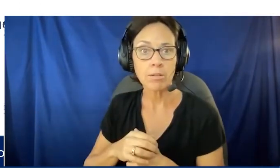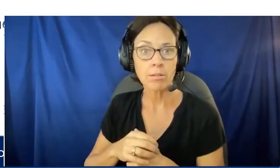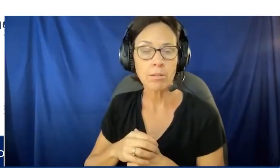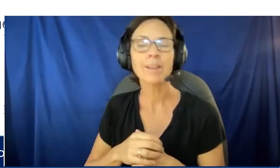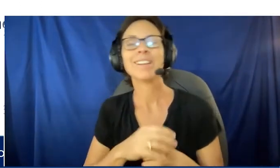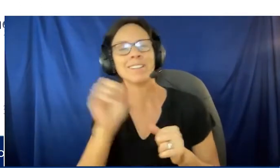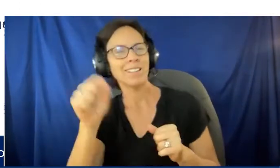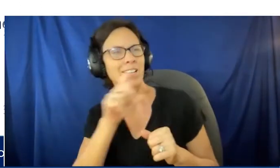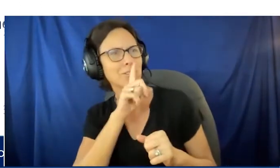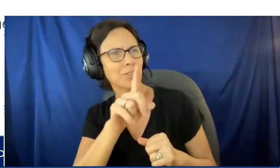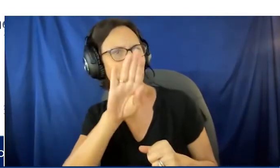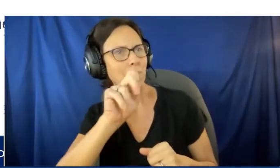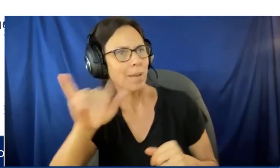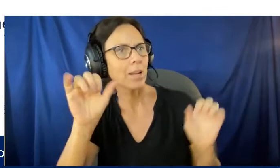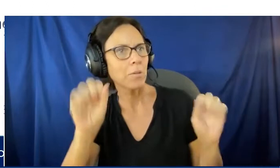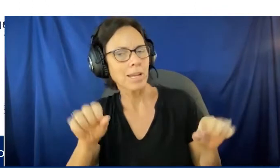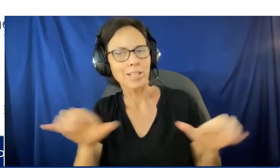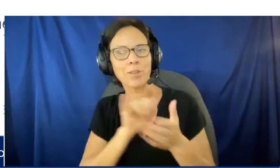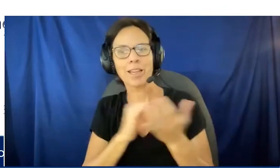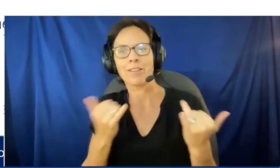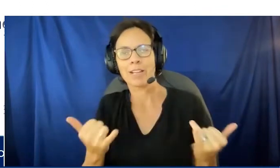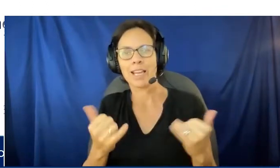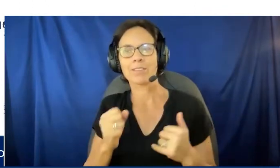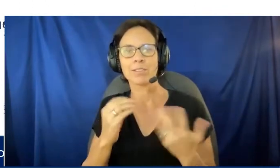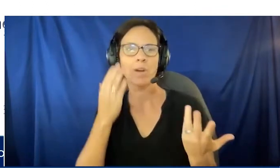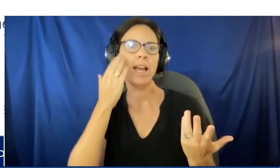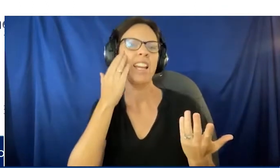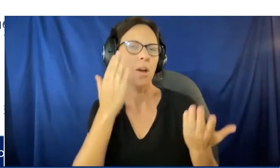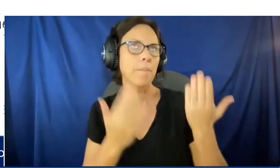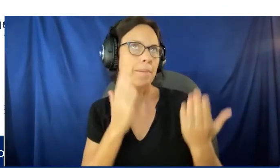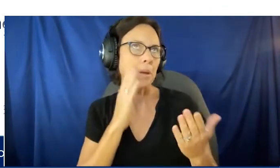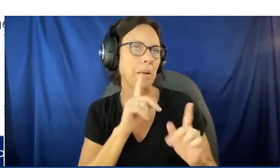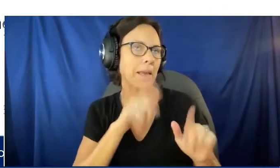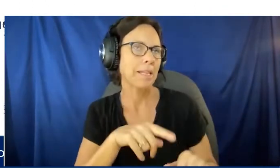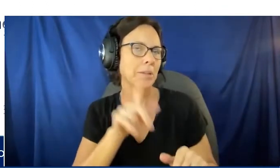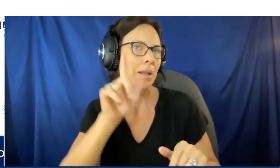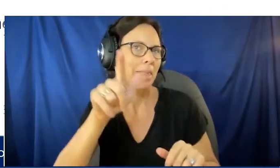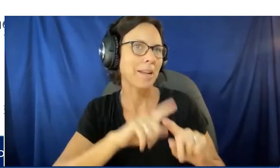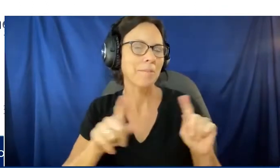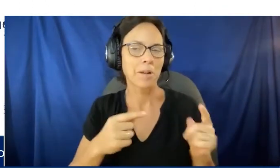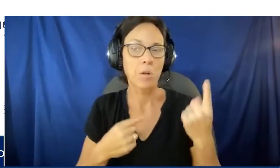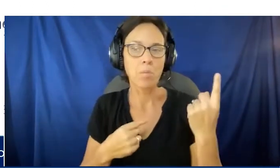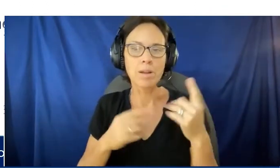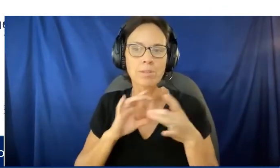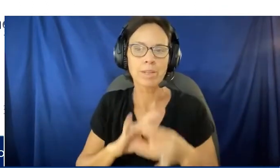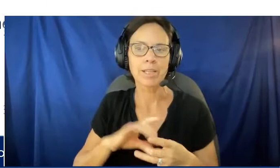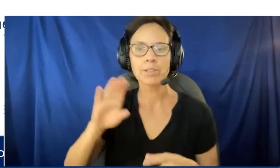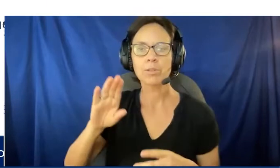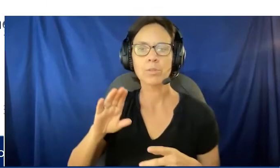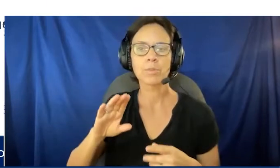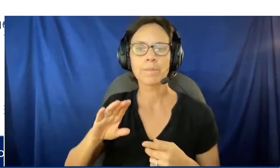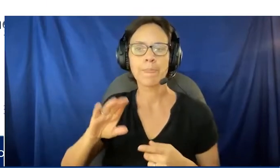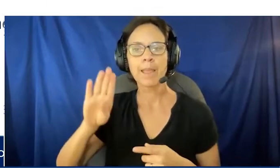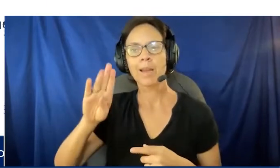Yes, Betty, we can do that real quick. I know you'll probably get to it later. We still have a question about a buddy for work, how